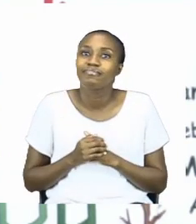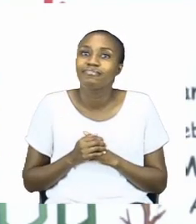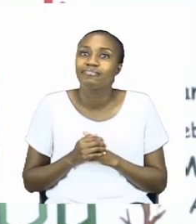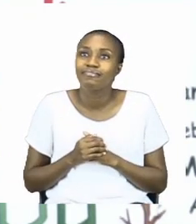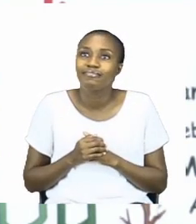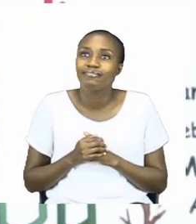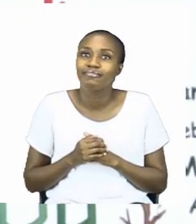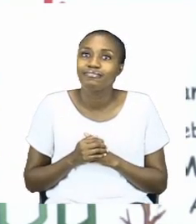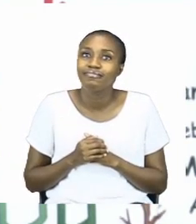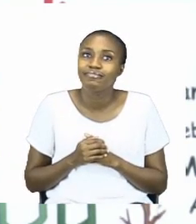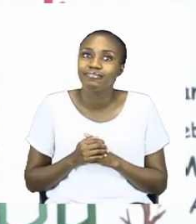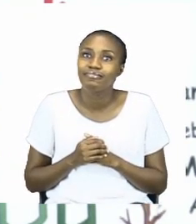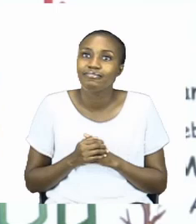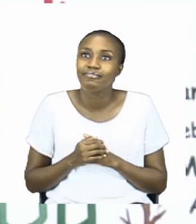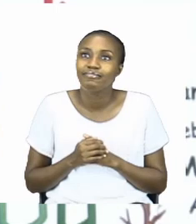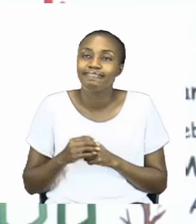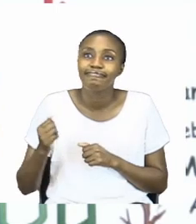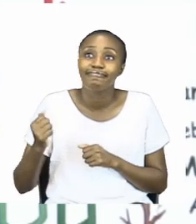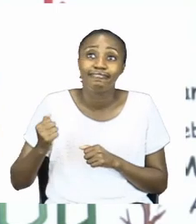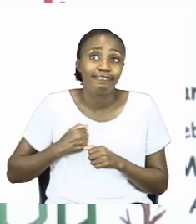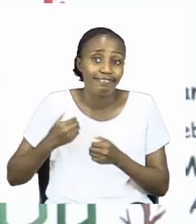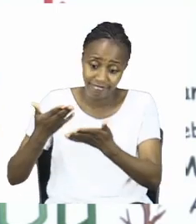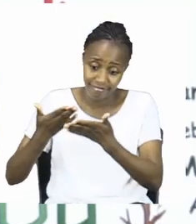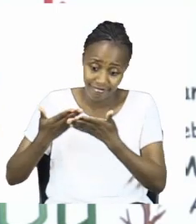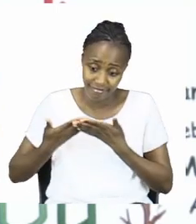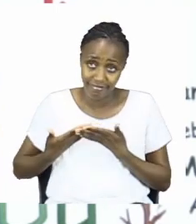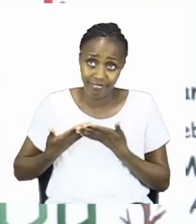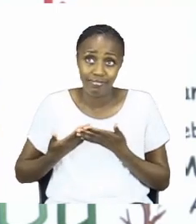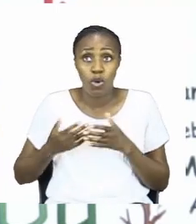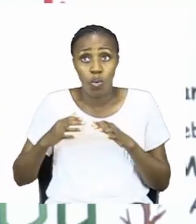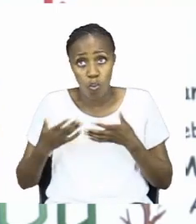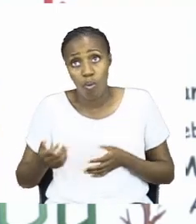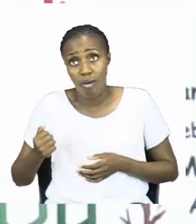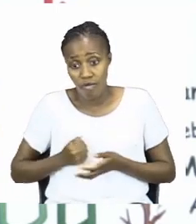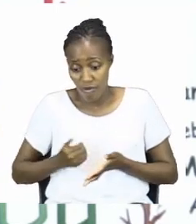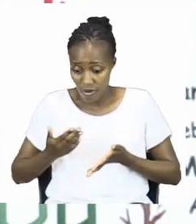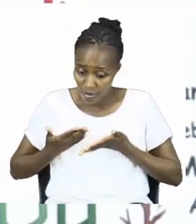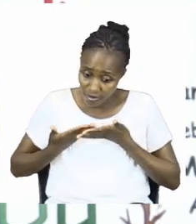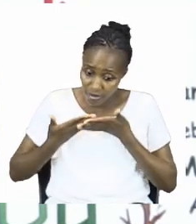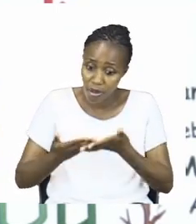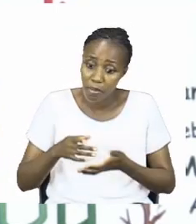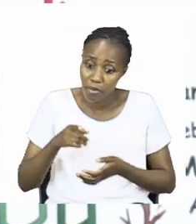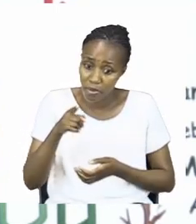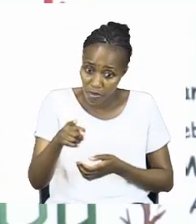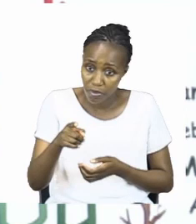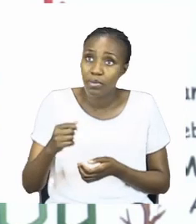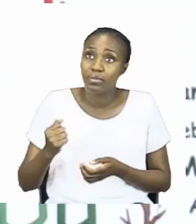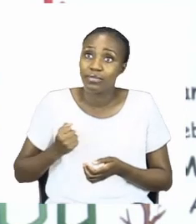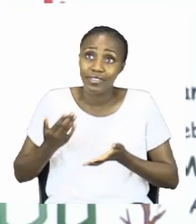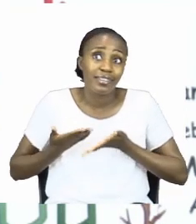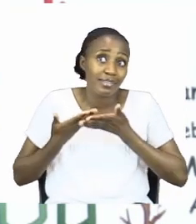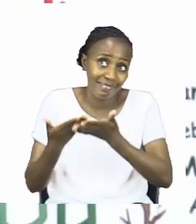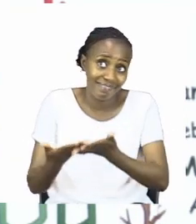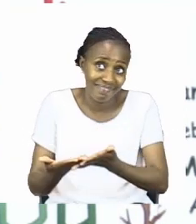you. Let's read again. Dad will help you. Good